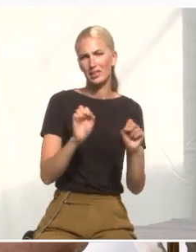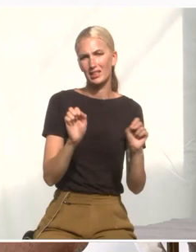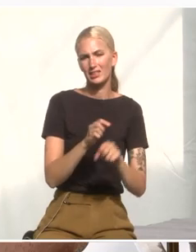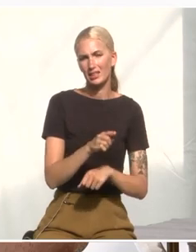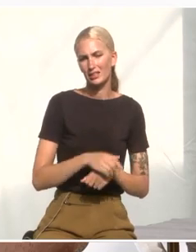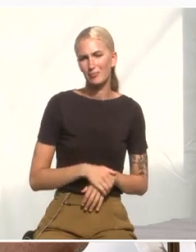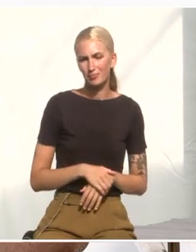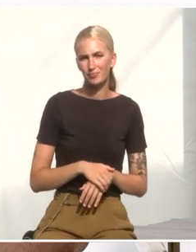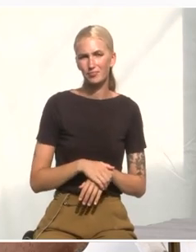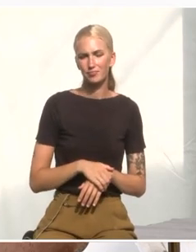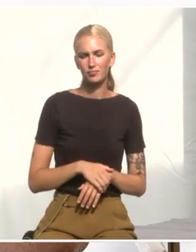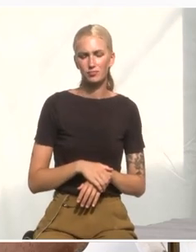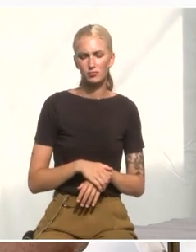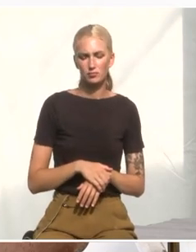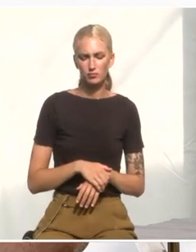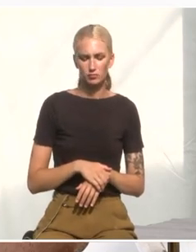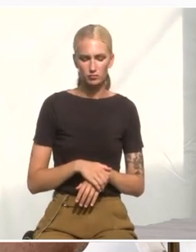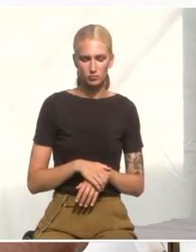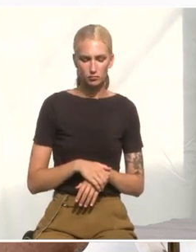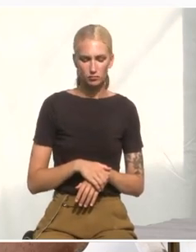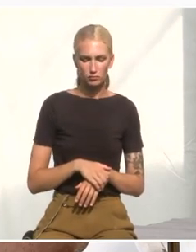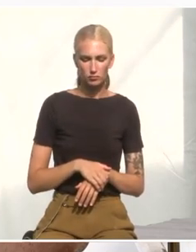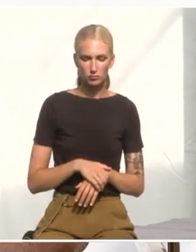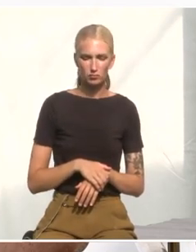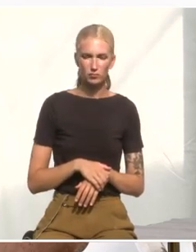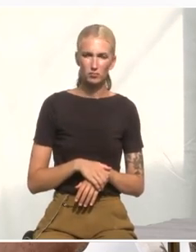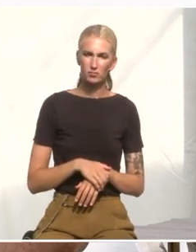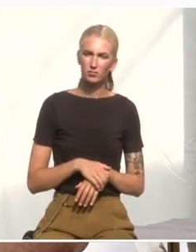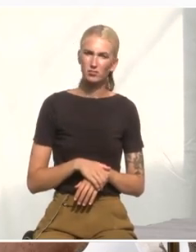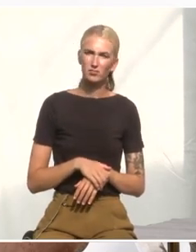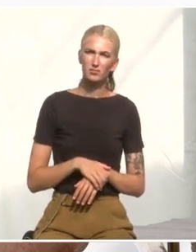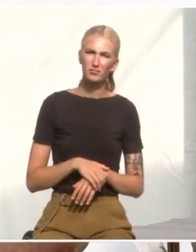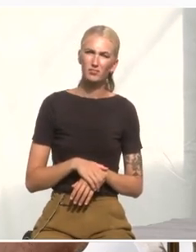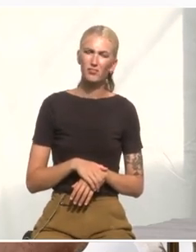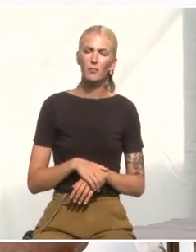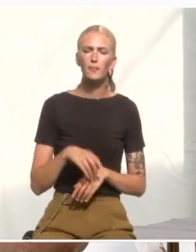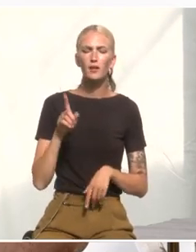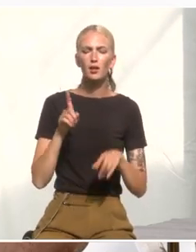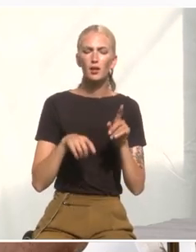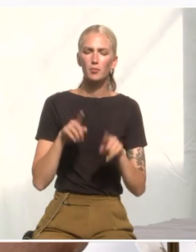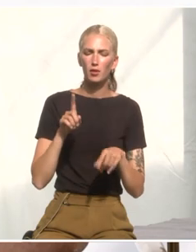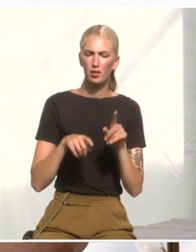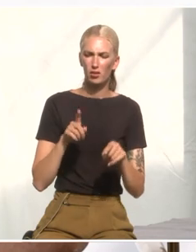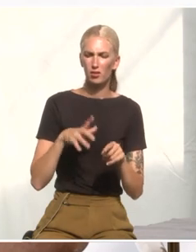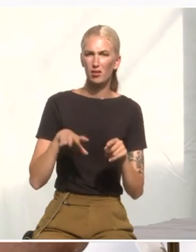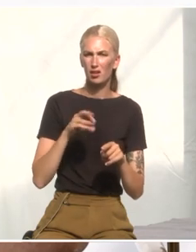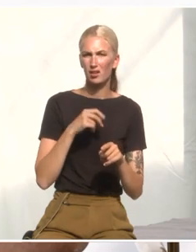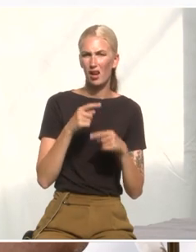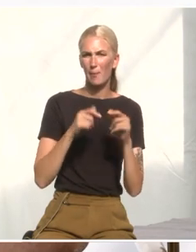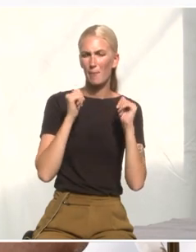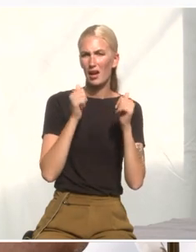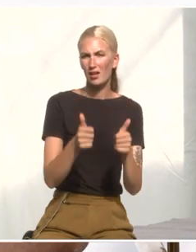we have been working on those hinge points in their lives where things can go awry. For